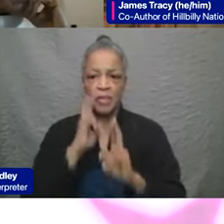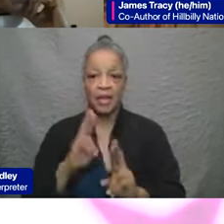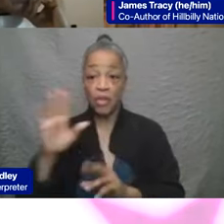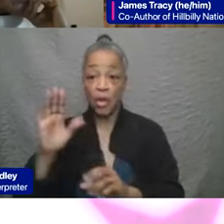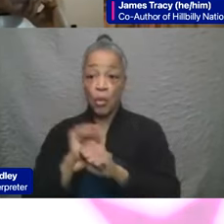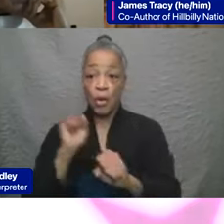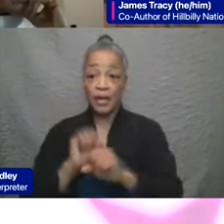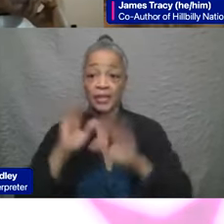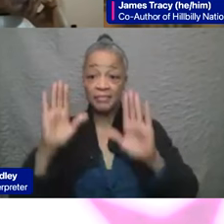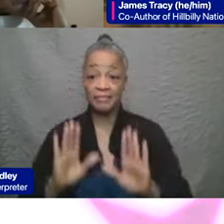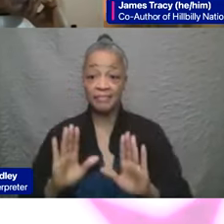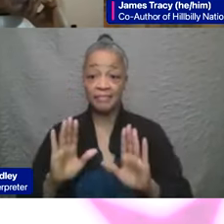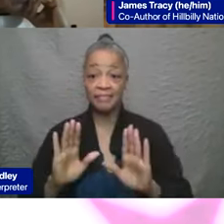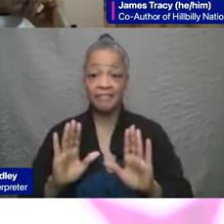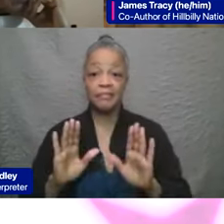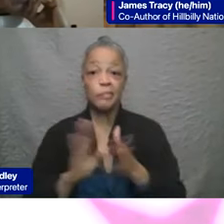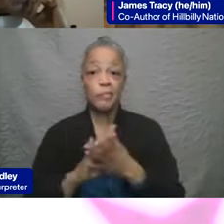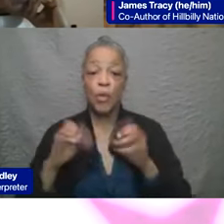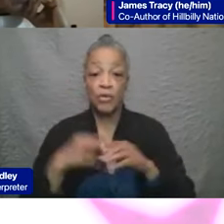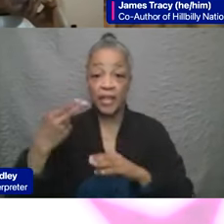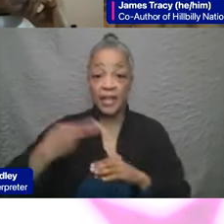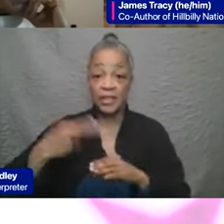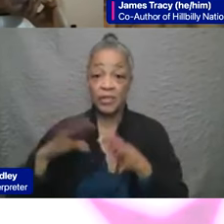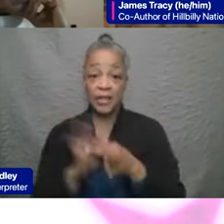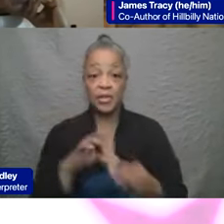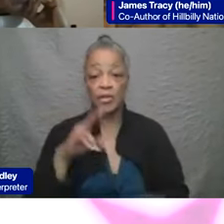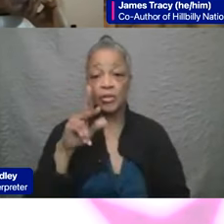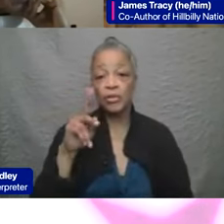who want to connect that history directly to the kibbutz